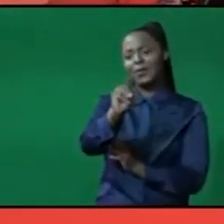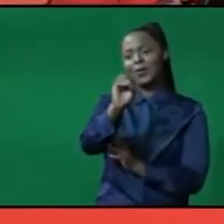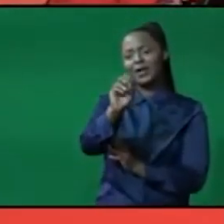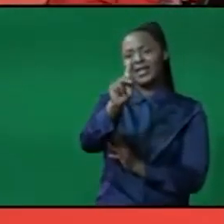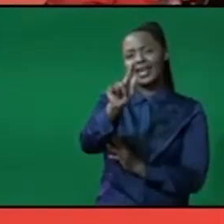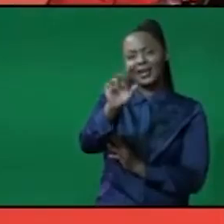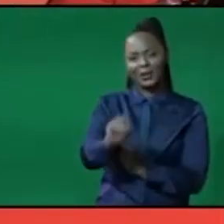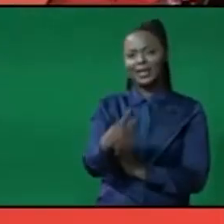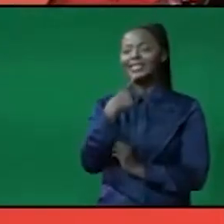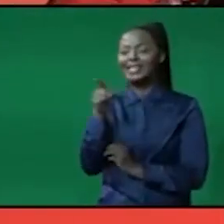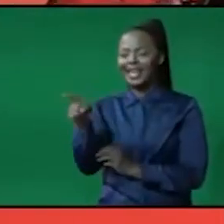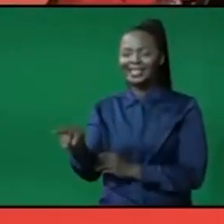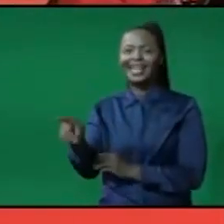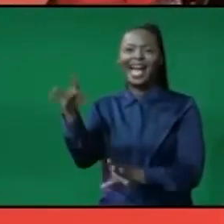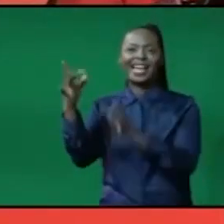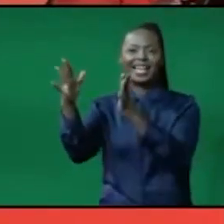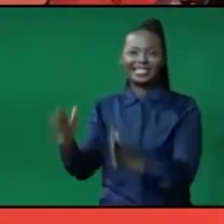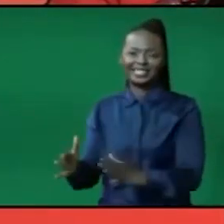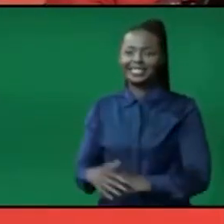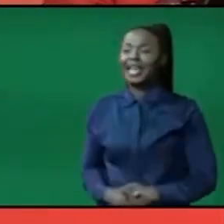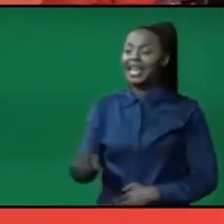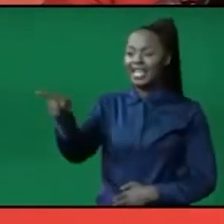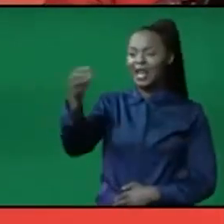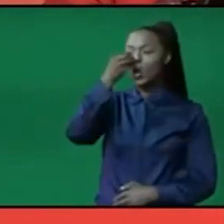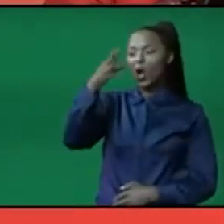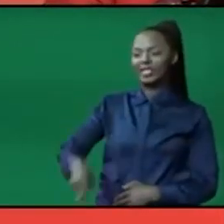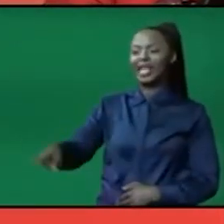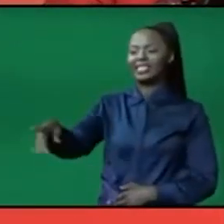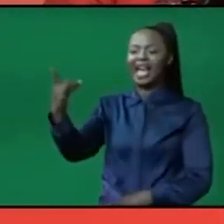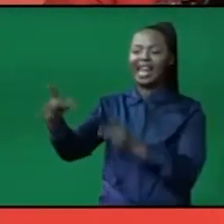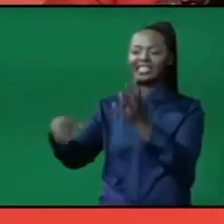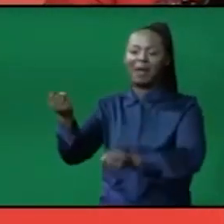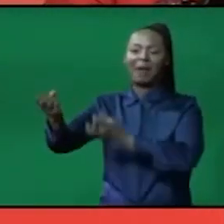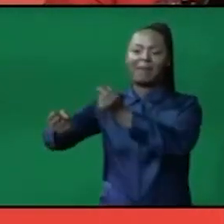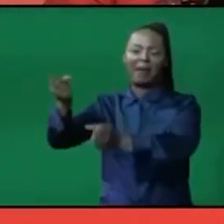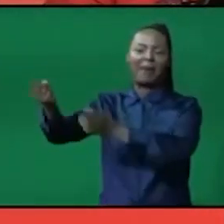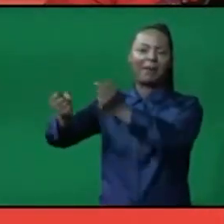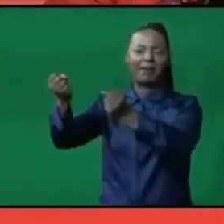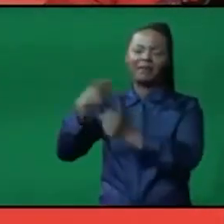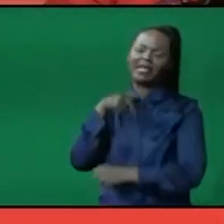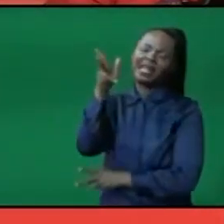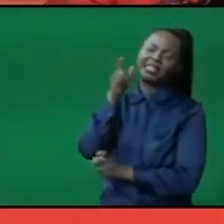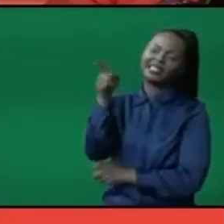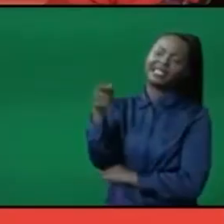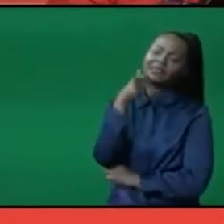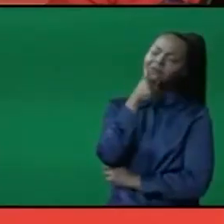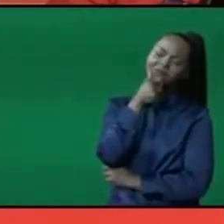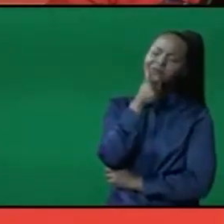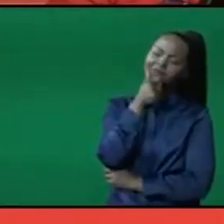some nonsensical things there. Listen to this one. What's about only one?